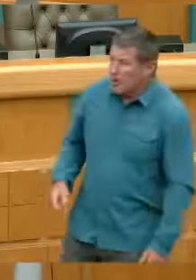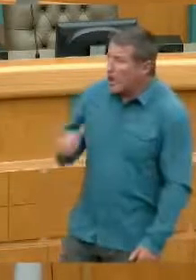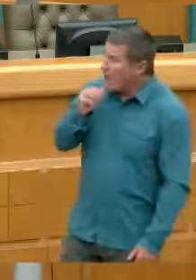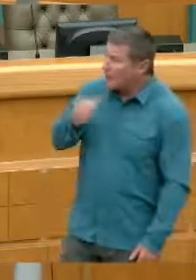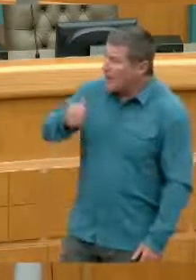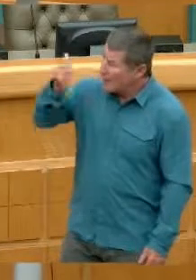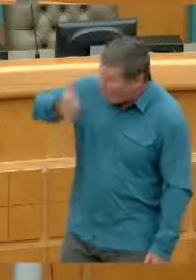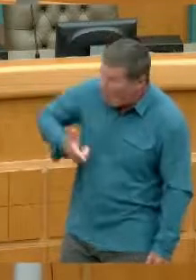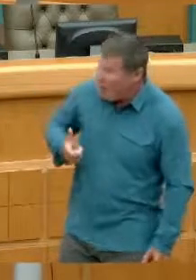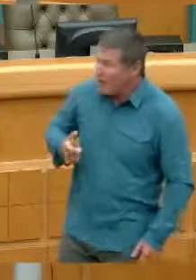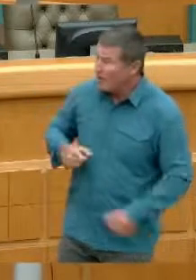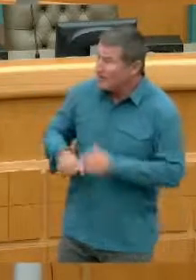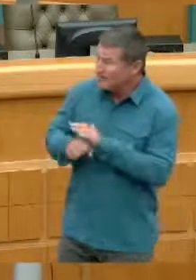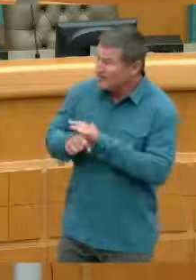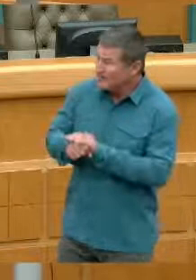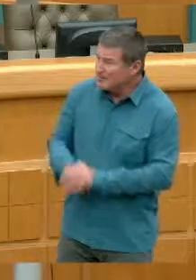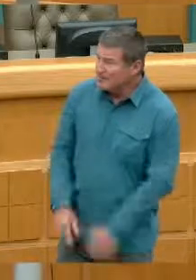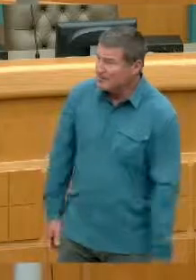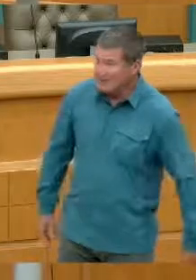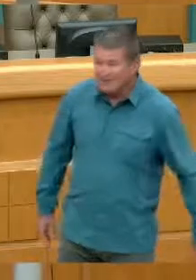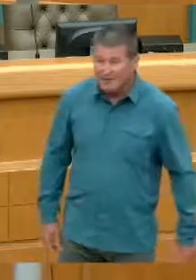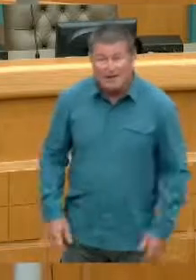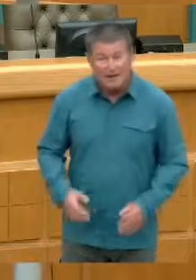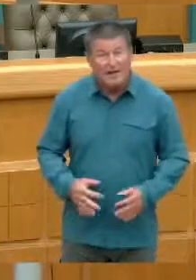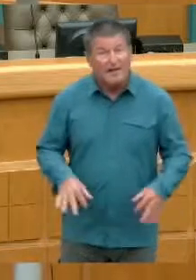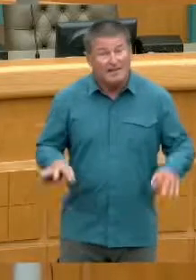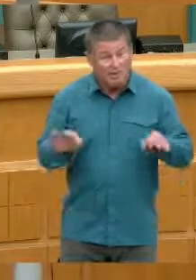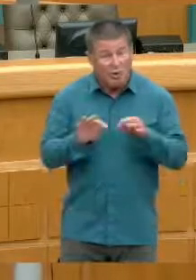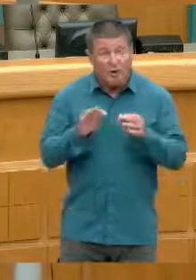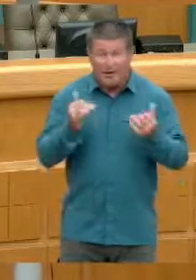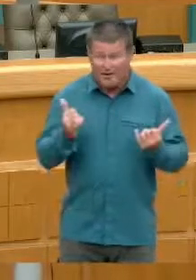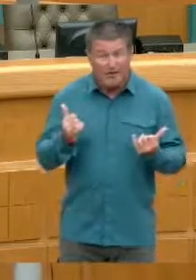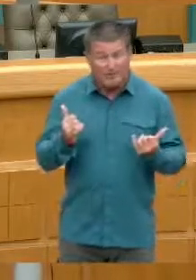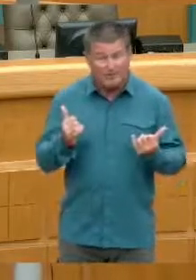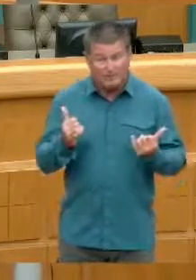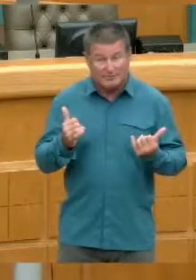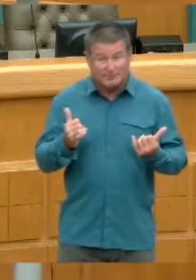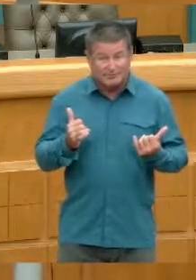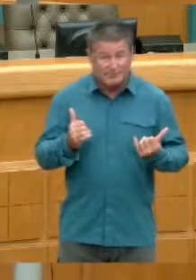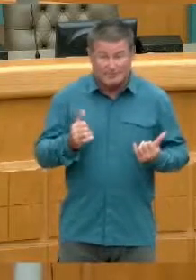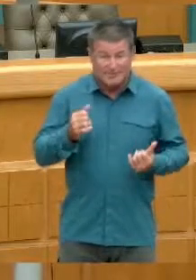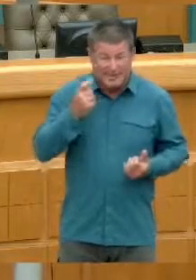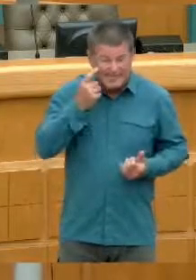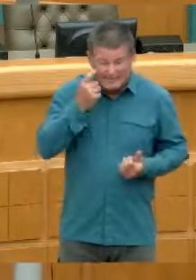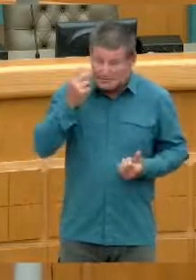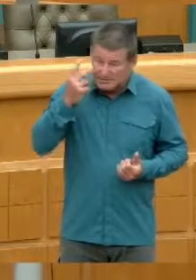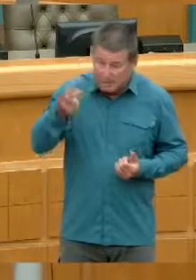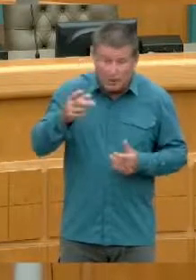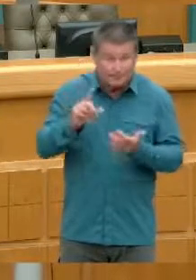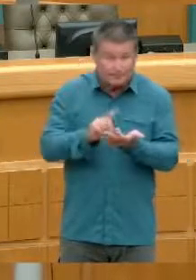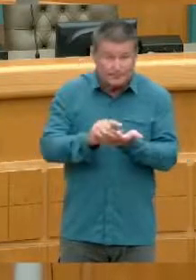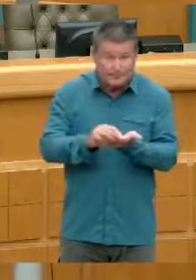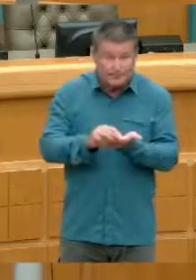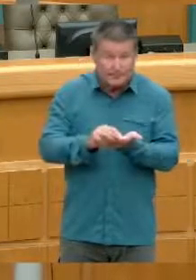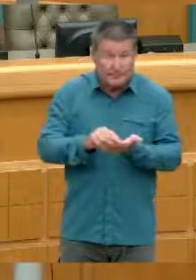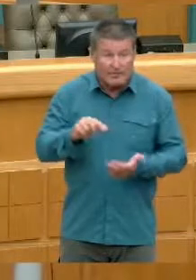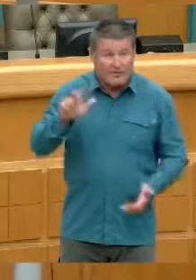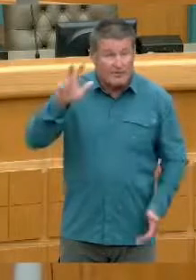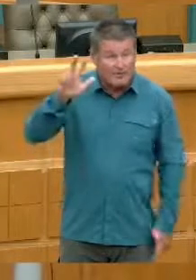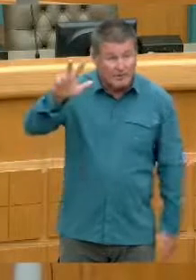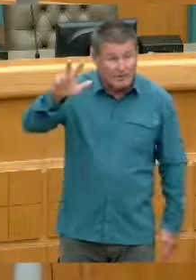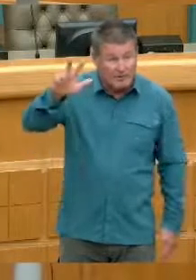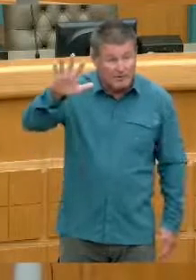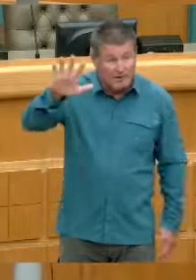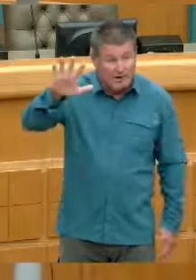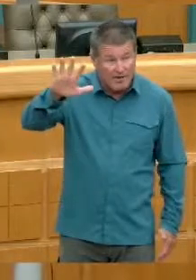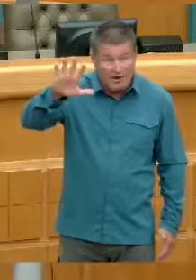all the symptoms. But I think at this point, it's pretty widely known that I just saw in the newspaper, I think today, that 35%